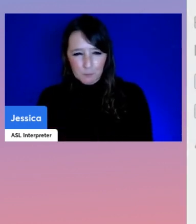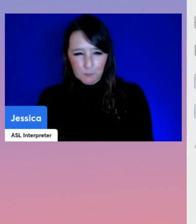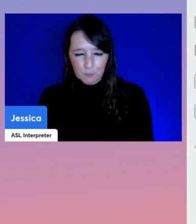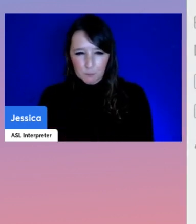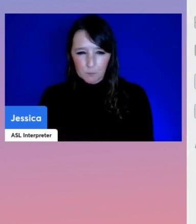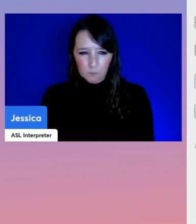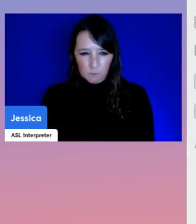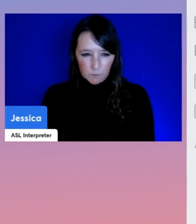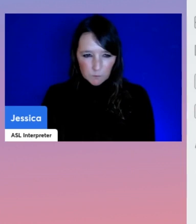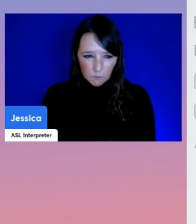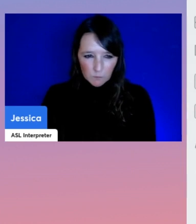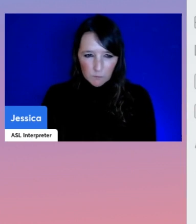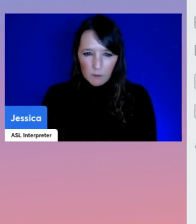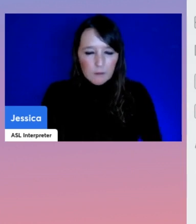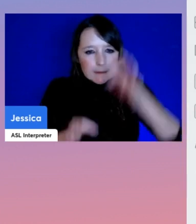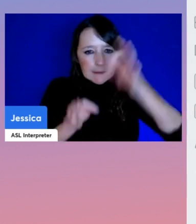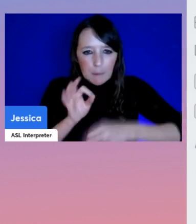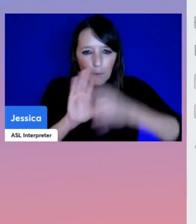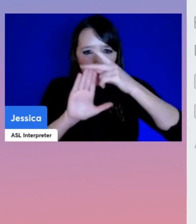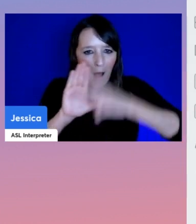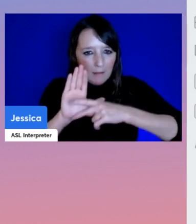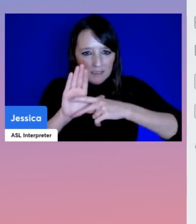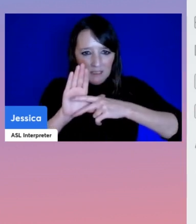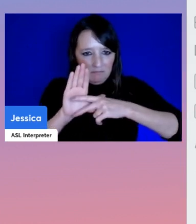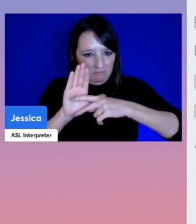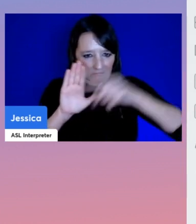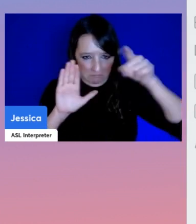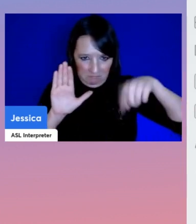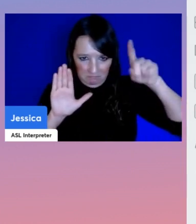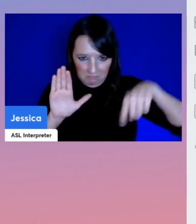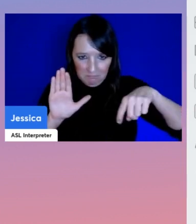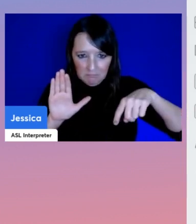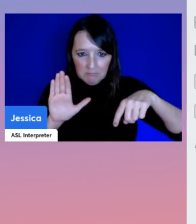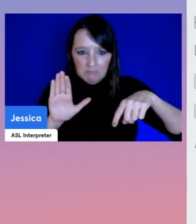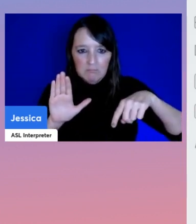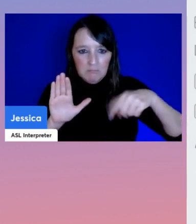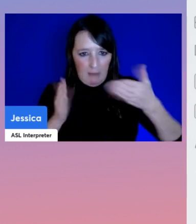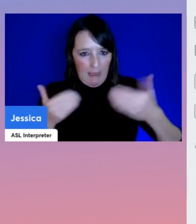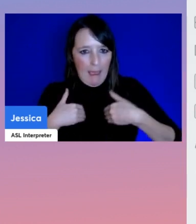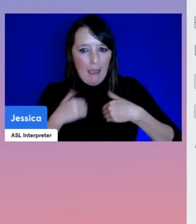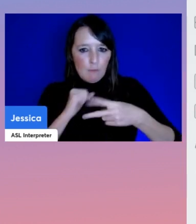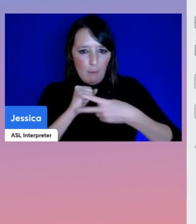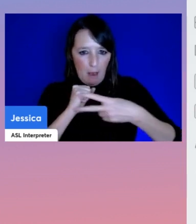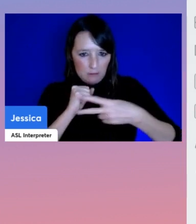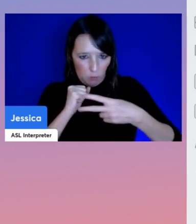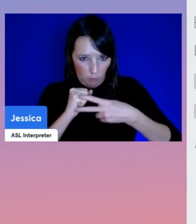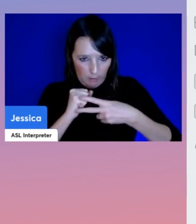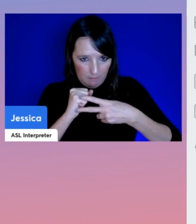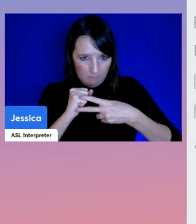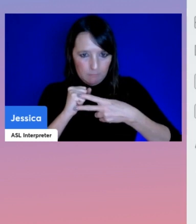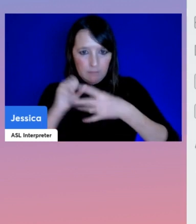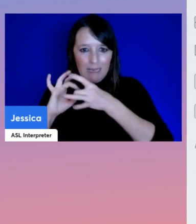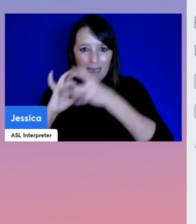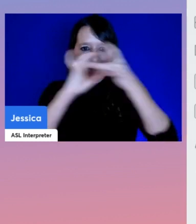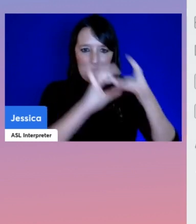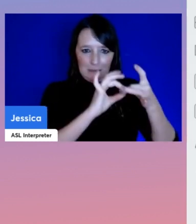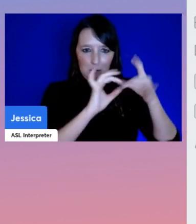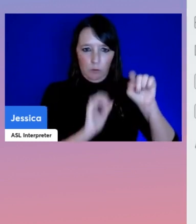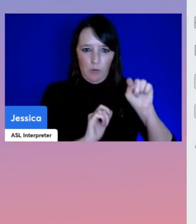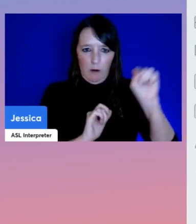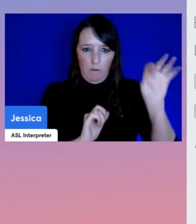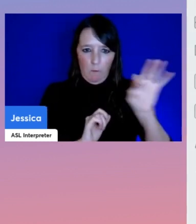I have a simple policy here. So inside of a repository that I've connected to Terraform Cloud. So this